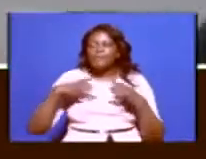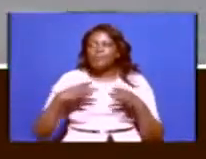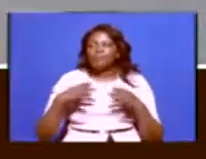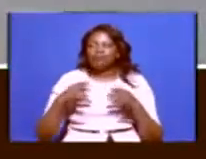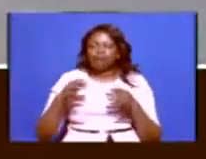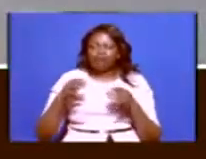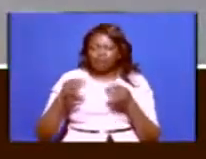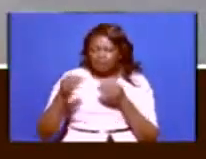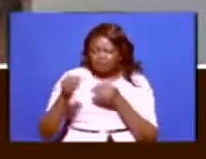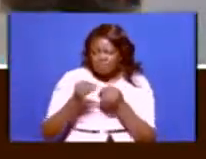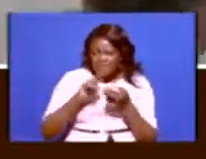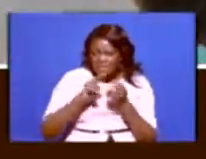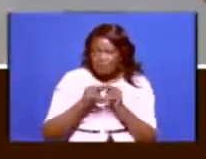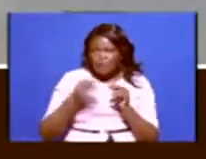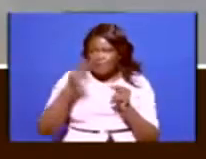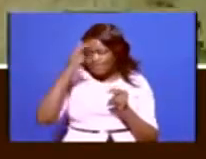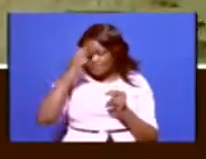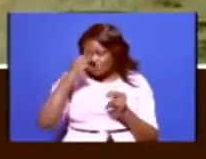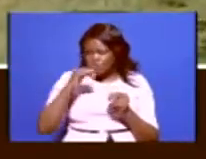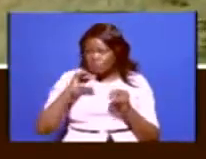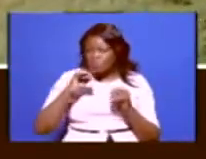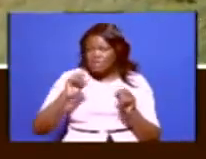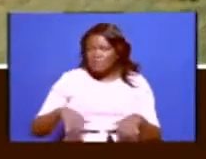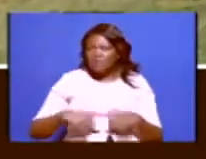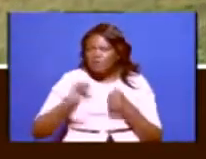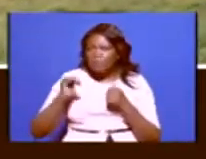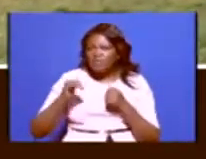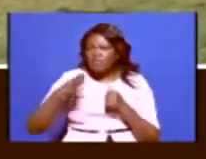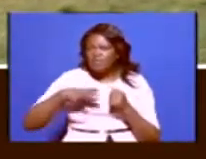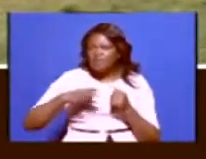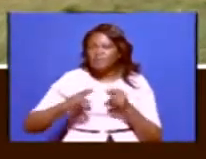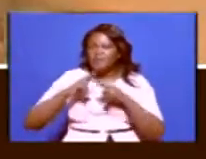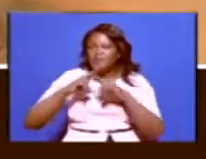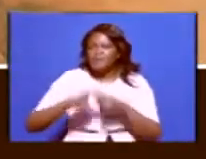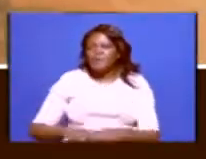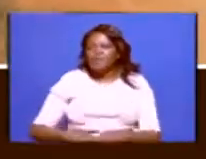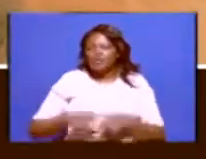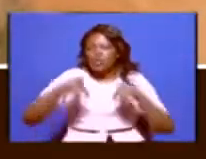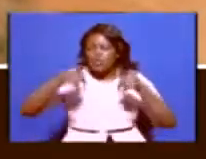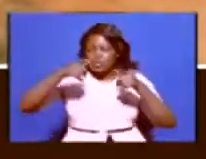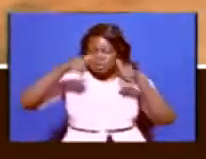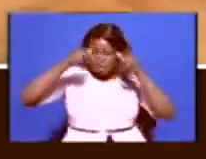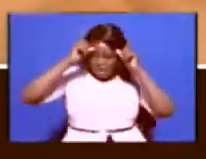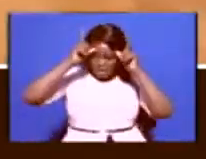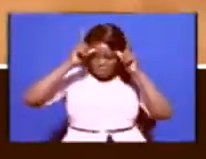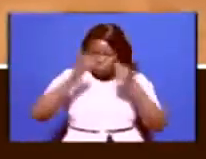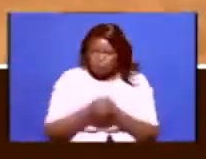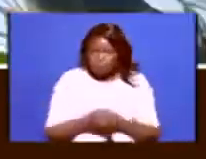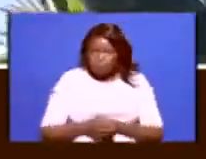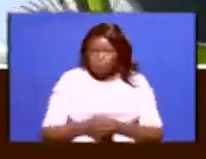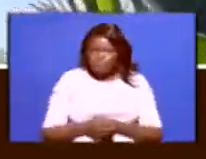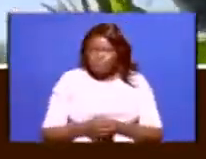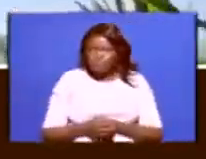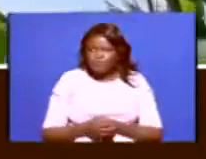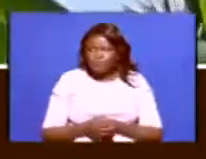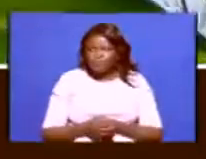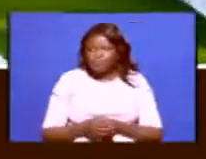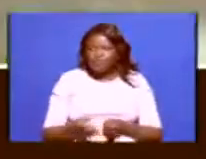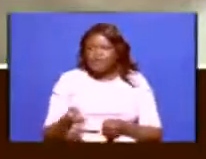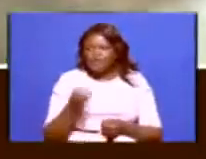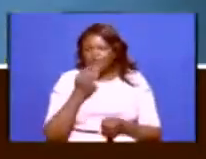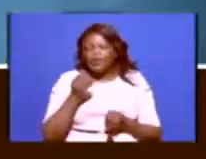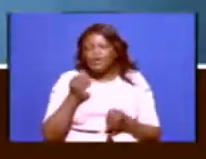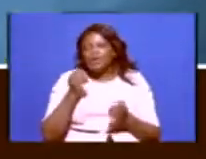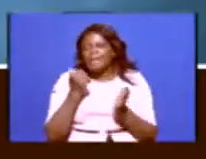Maasai, who mainly occupy the county. The Samburu rely on cattle as their source of livelihood. Their main food consists of